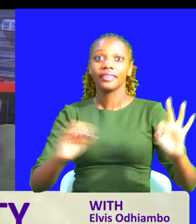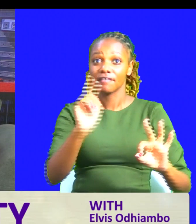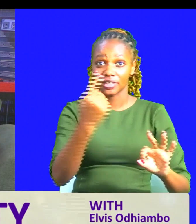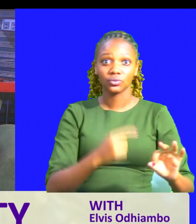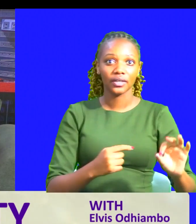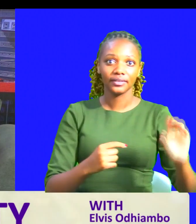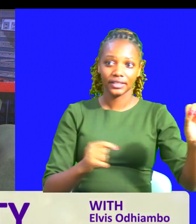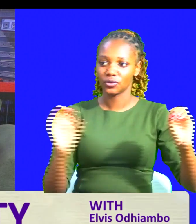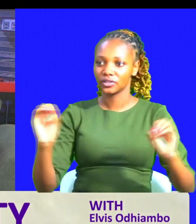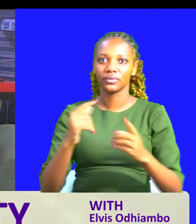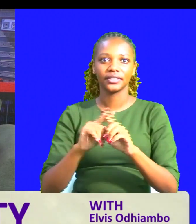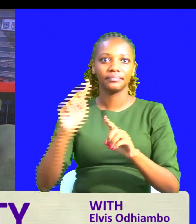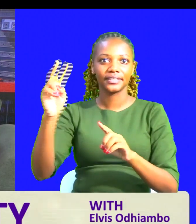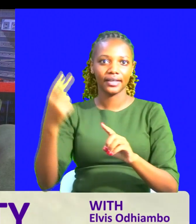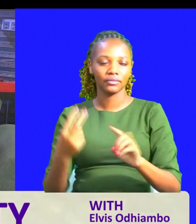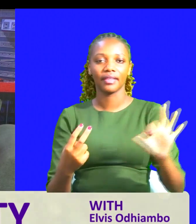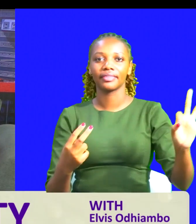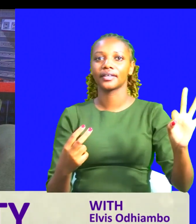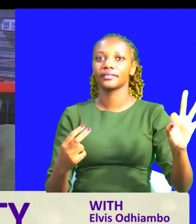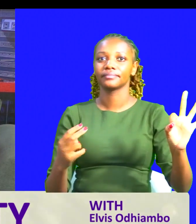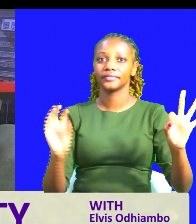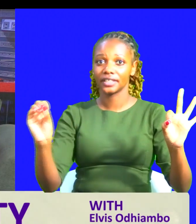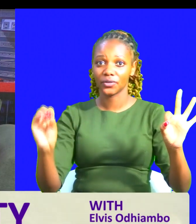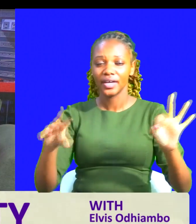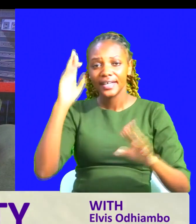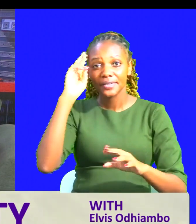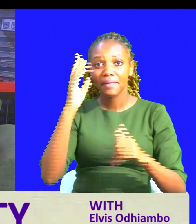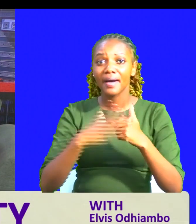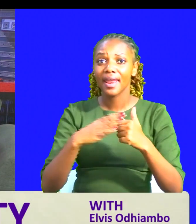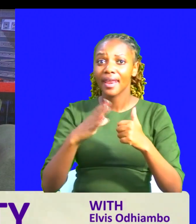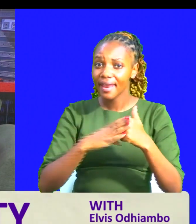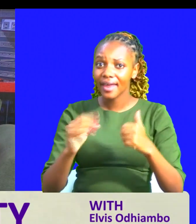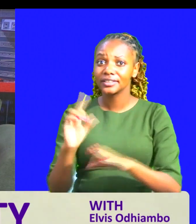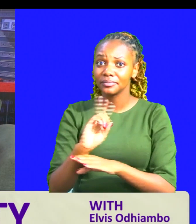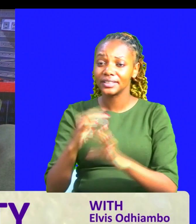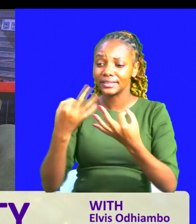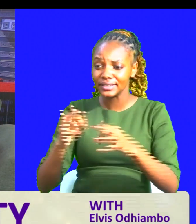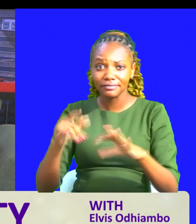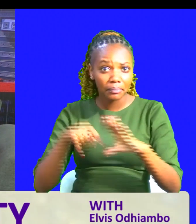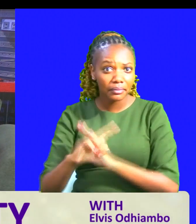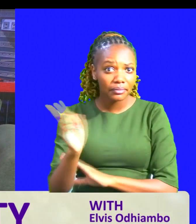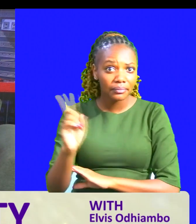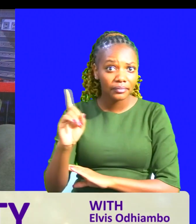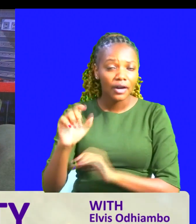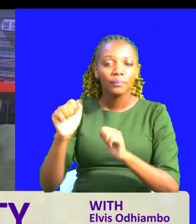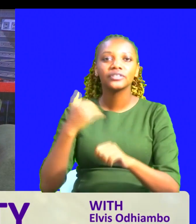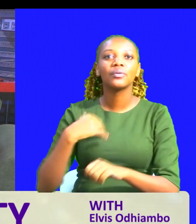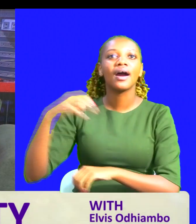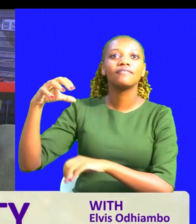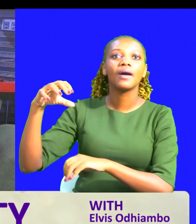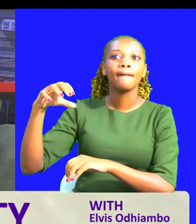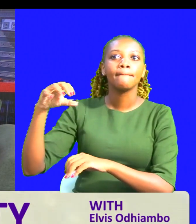And it was down to 90 minutes. Kumbuka ingepita kama no one had scored, ingeenda for 2 penalties. But then